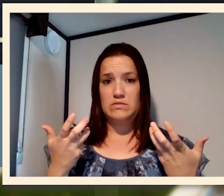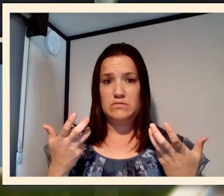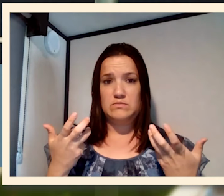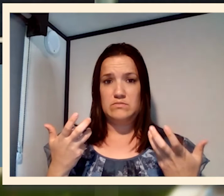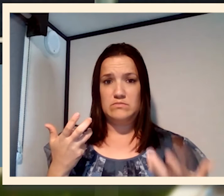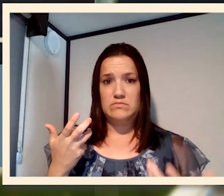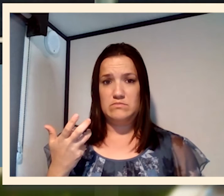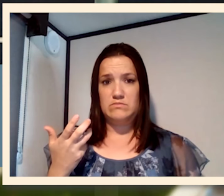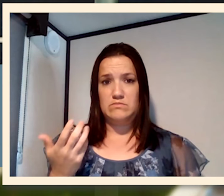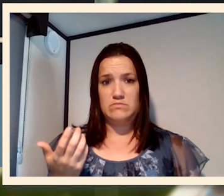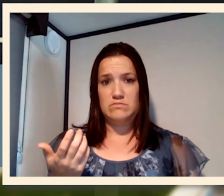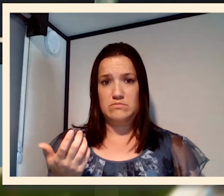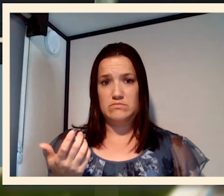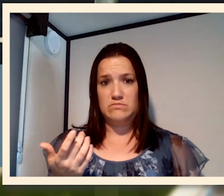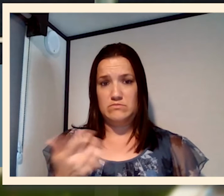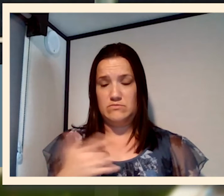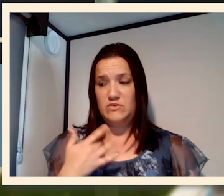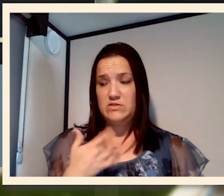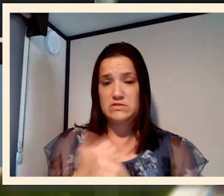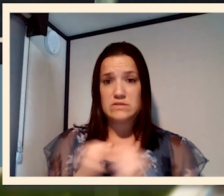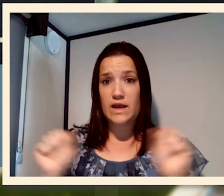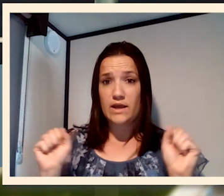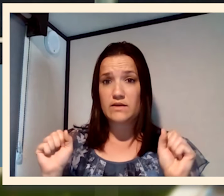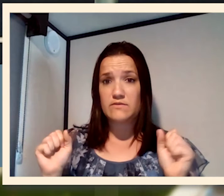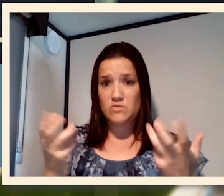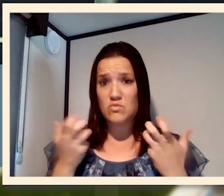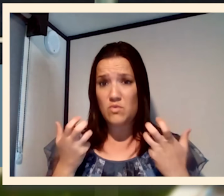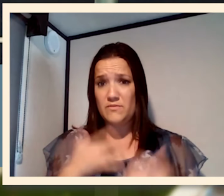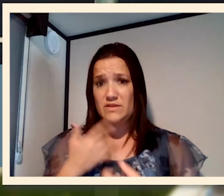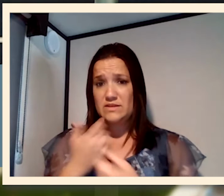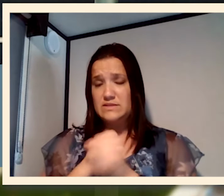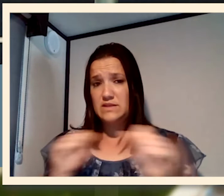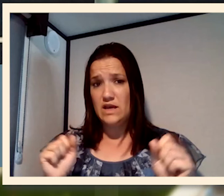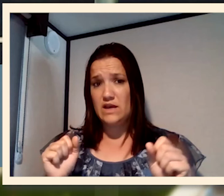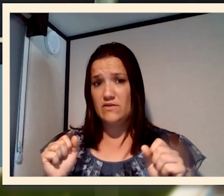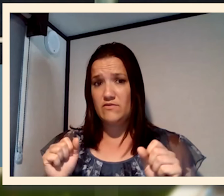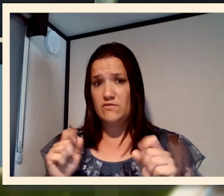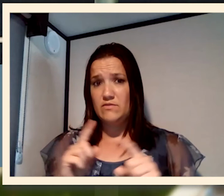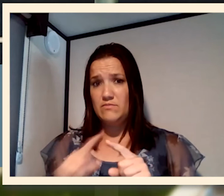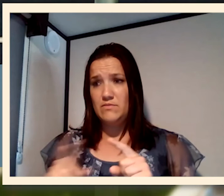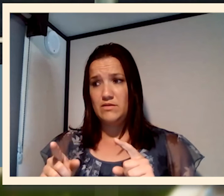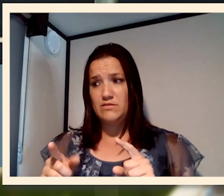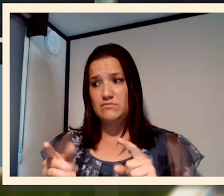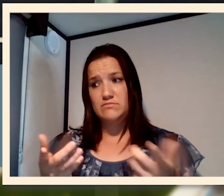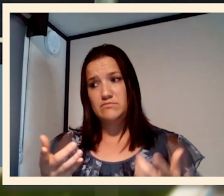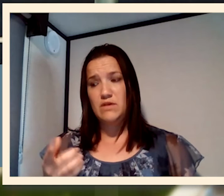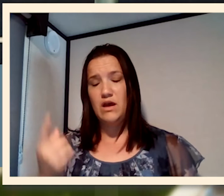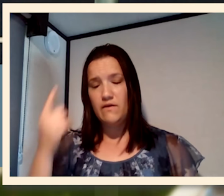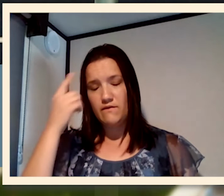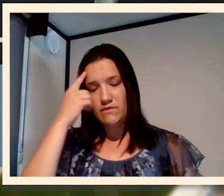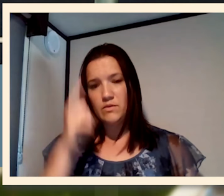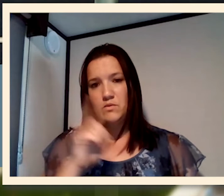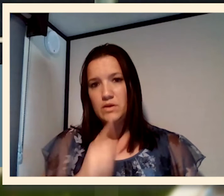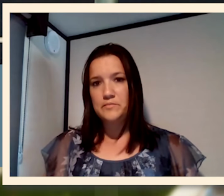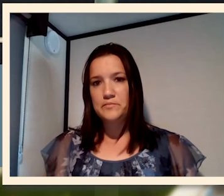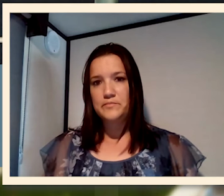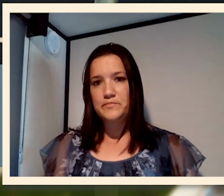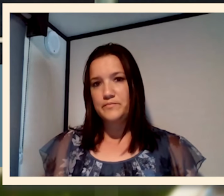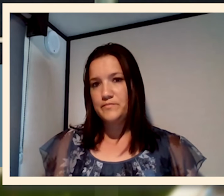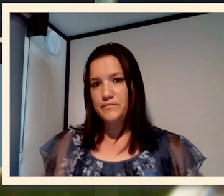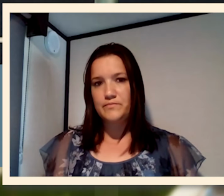children off there, that you know, it's a sanctuary, it's a safe place to be. And but we got